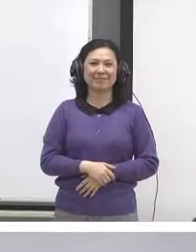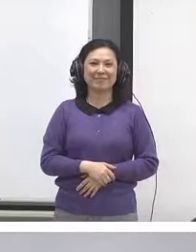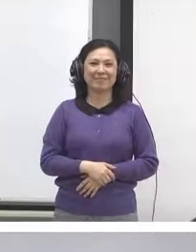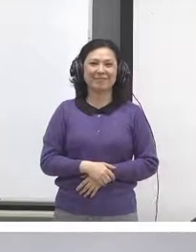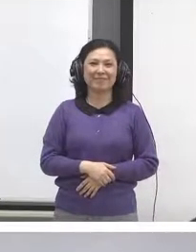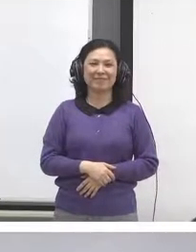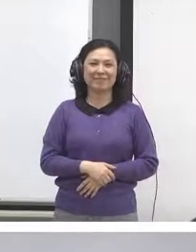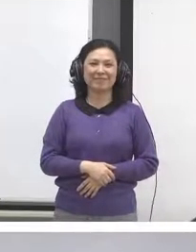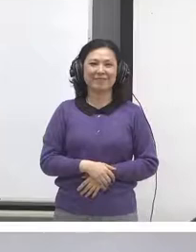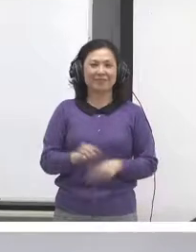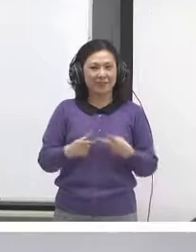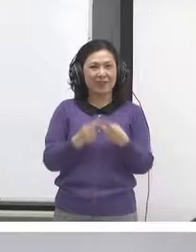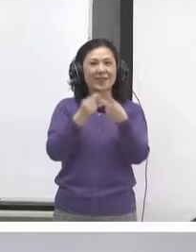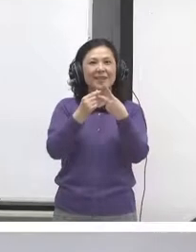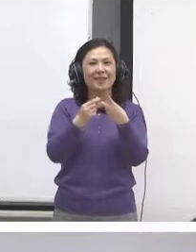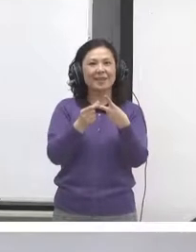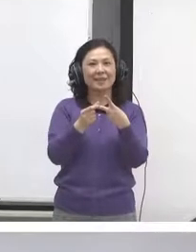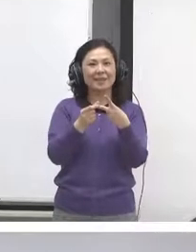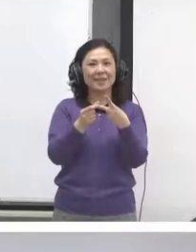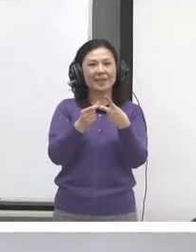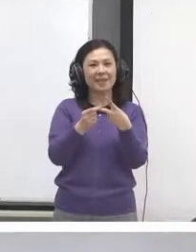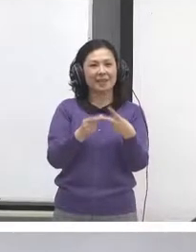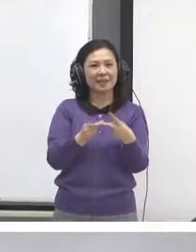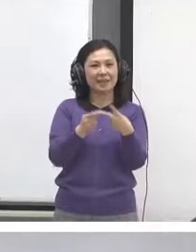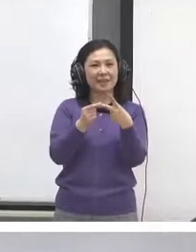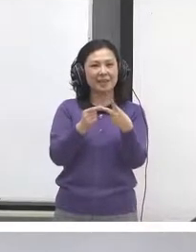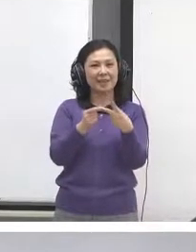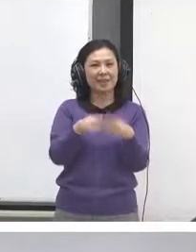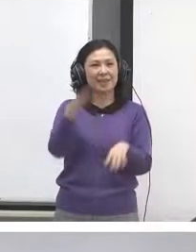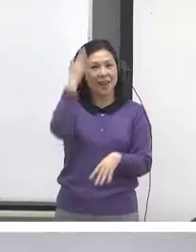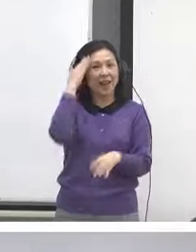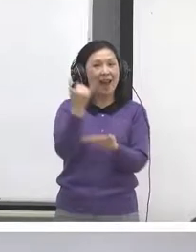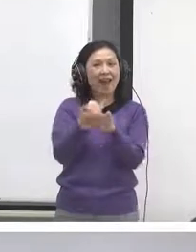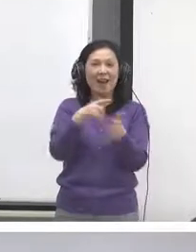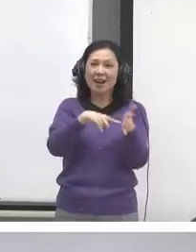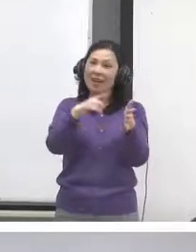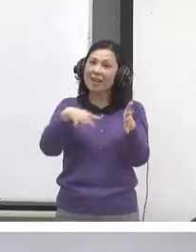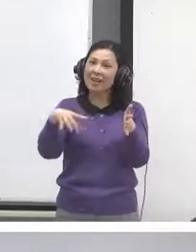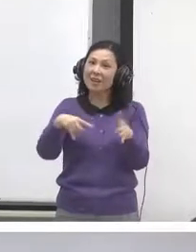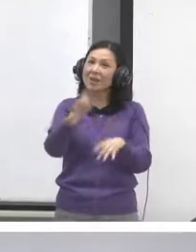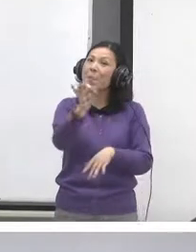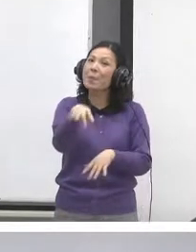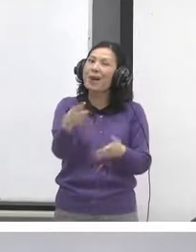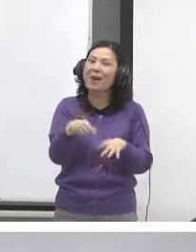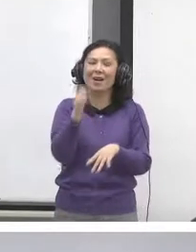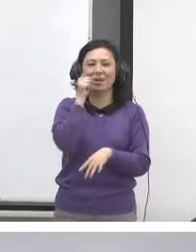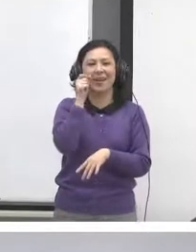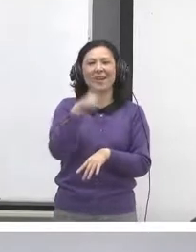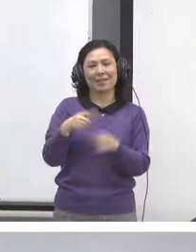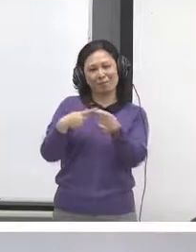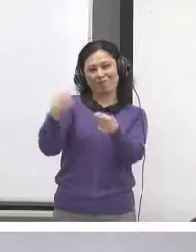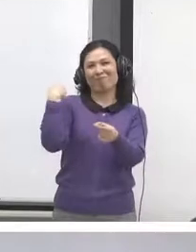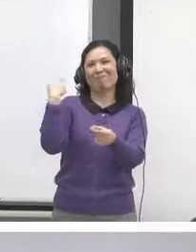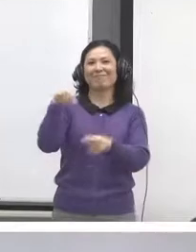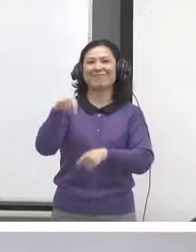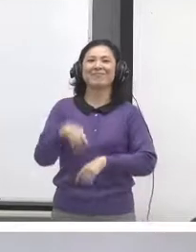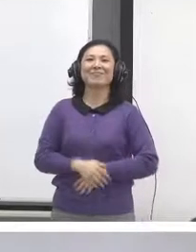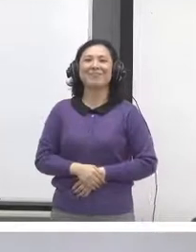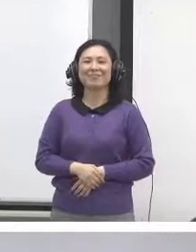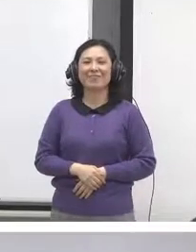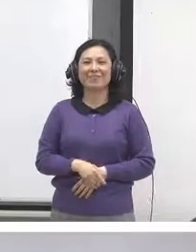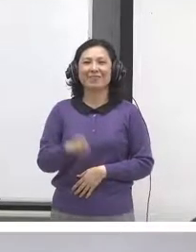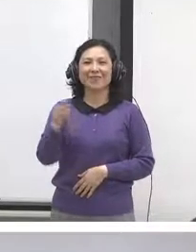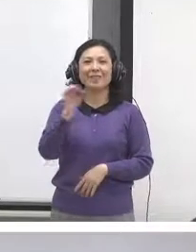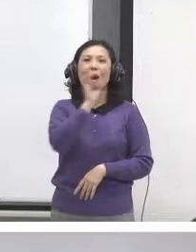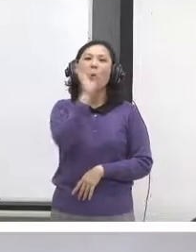hack in Tainan. It's around 1 year ago, 1 year ago in Wuyuan. And